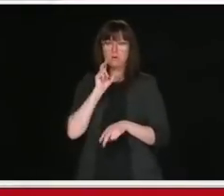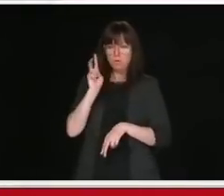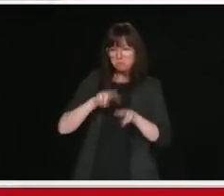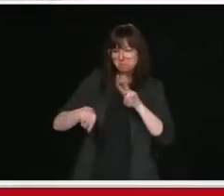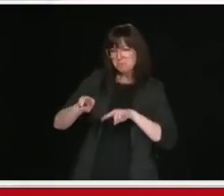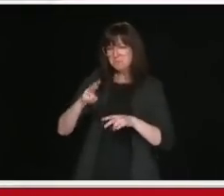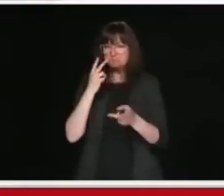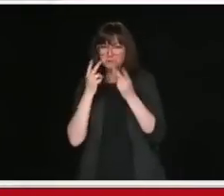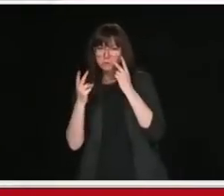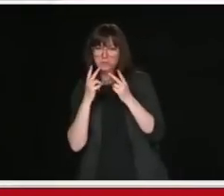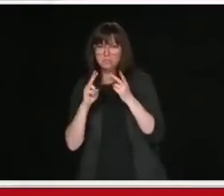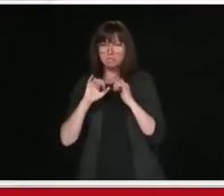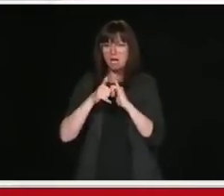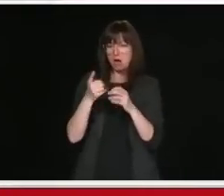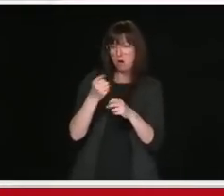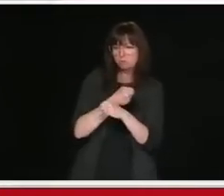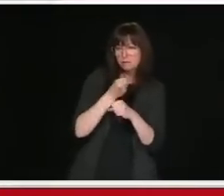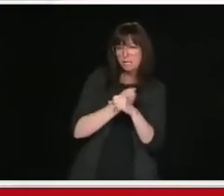share more information soon.